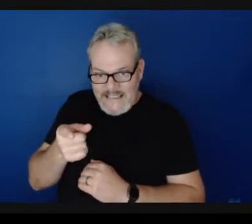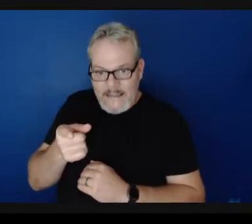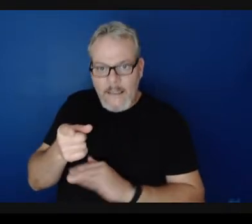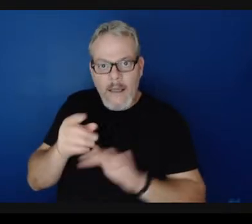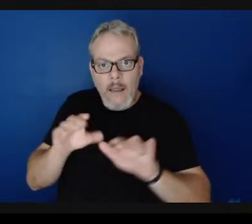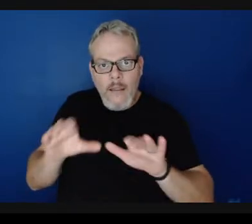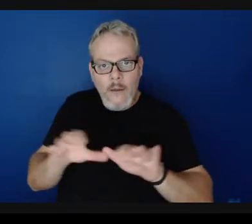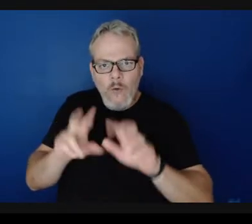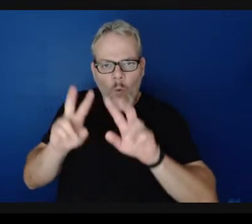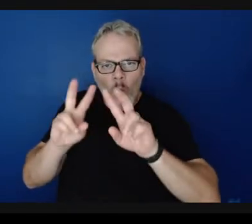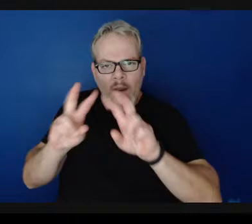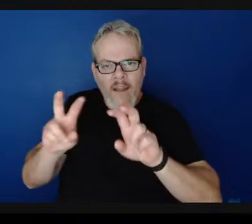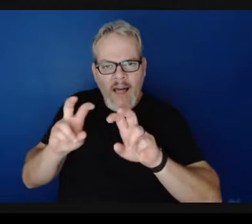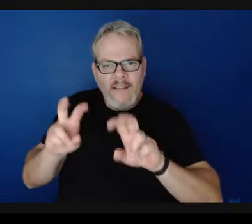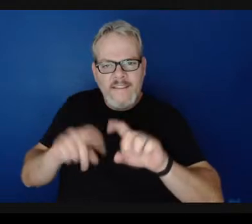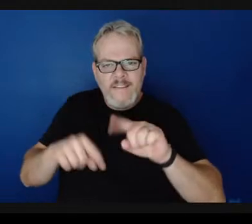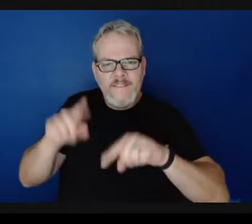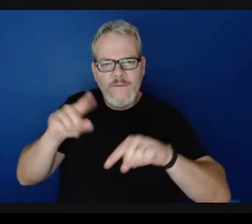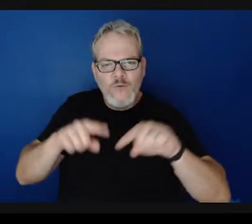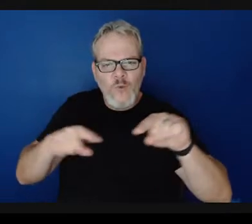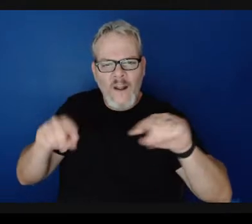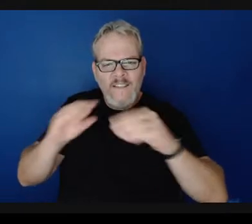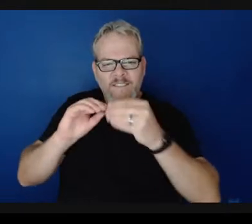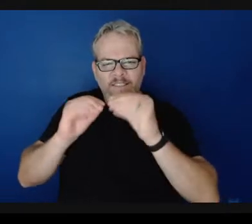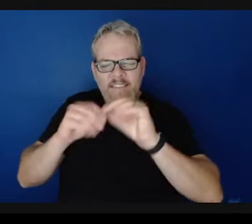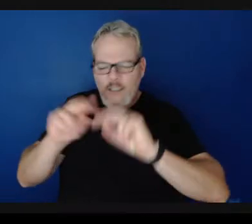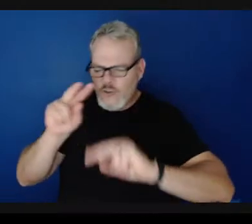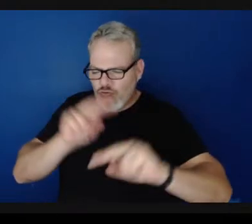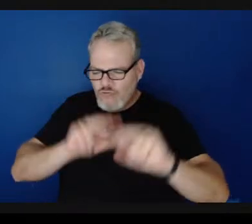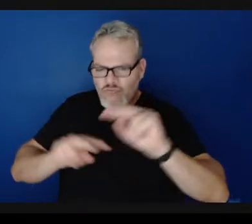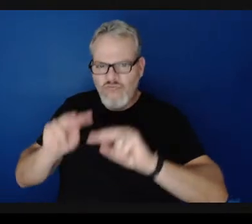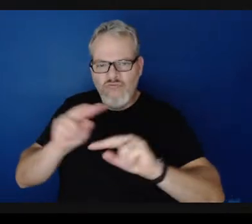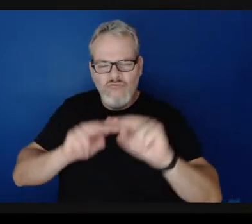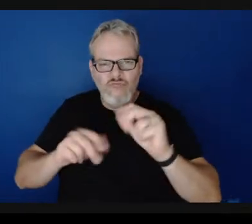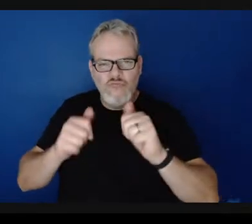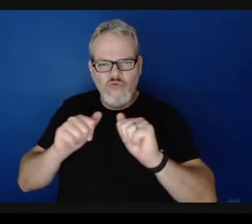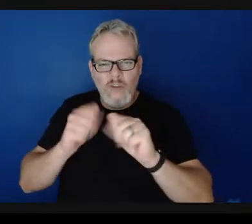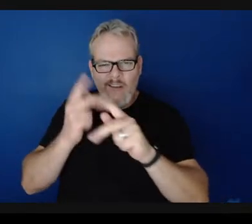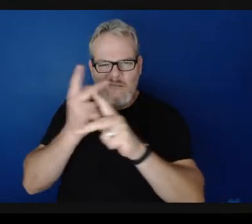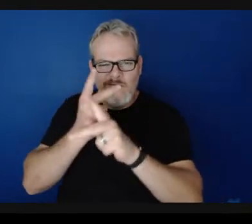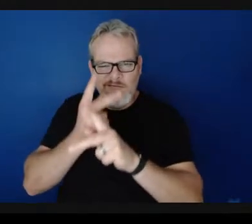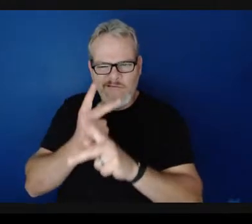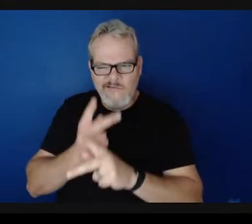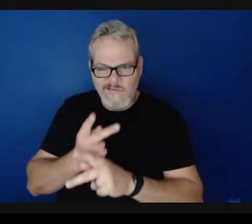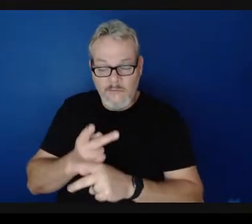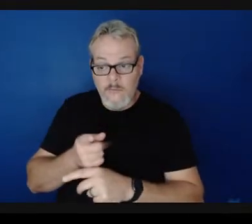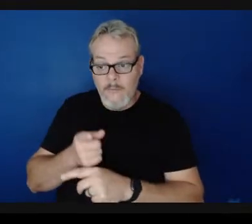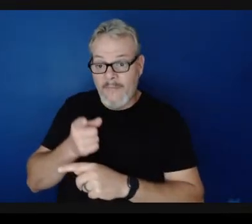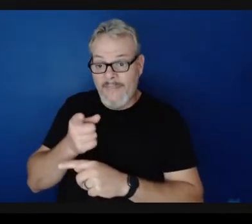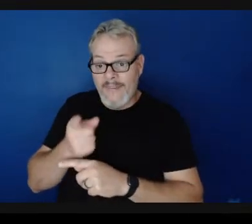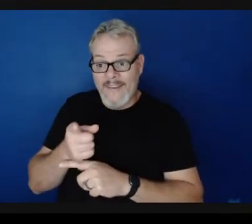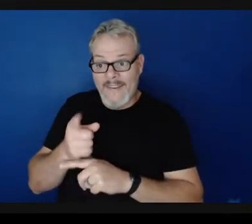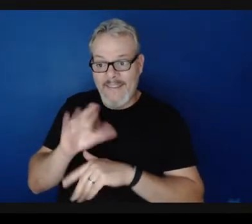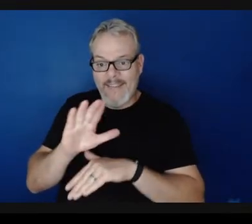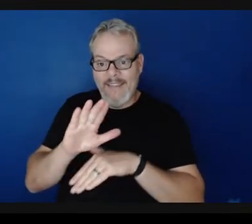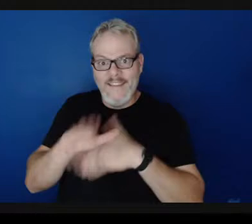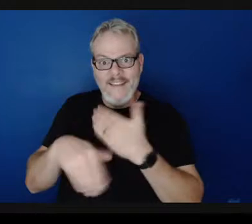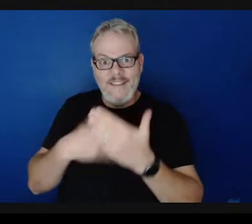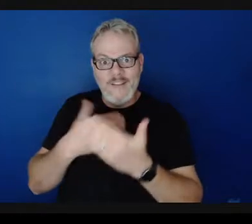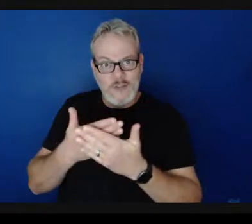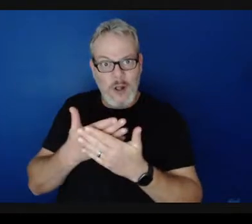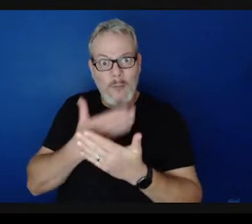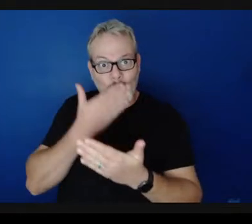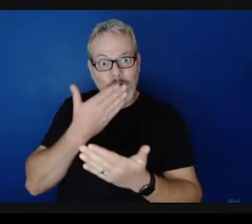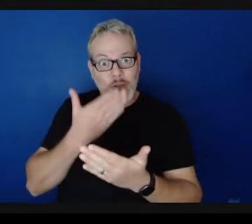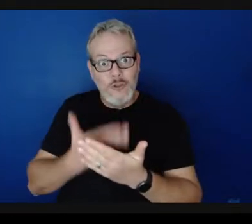analysis and all the data, and then it's picking out the answer and all of that I've skipped over here. So this is all pretty good, right? And